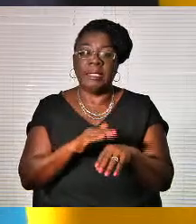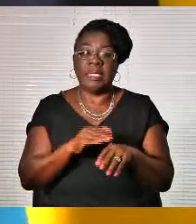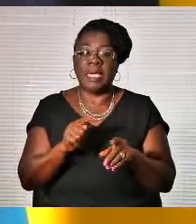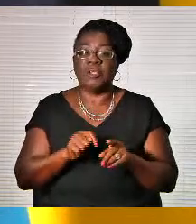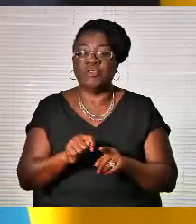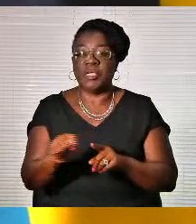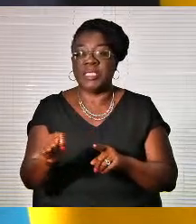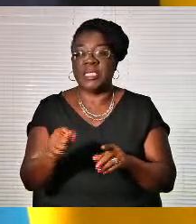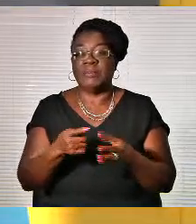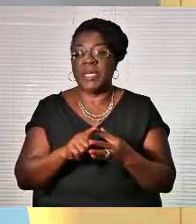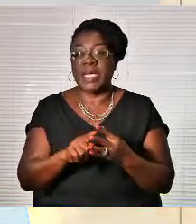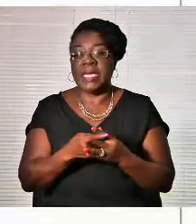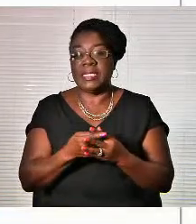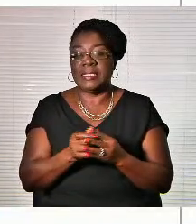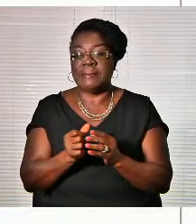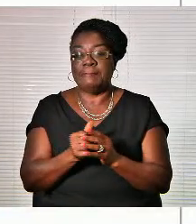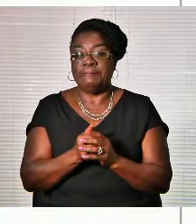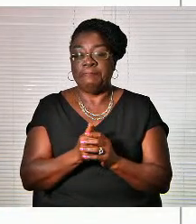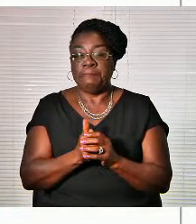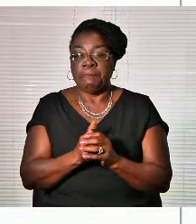slide.